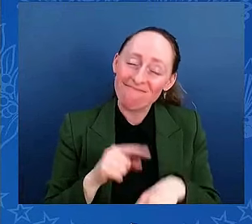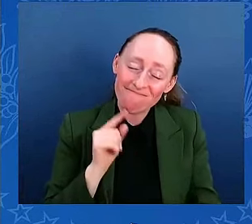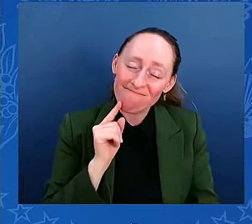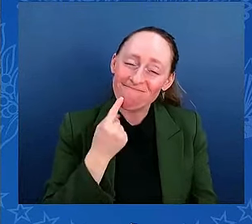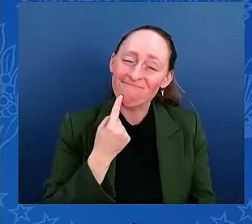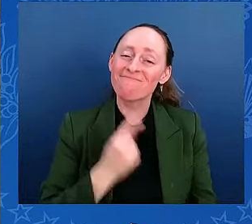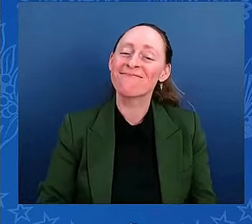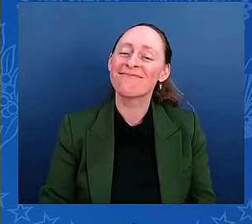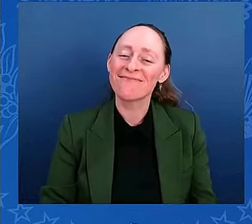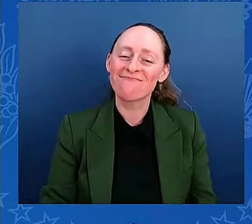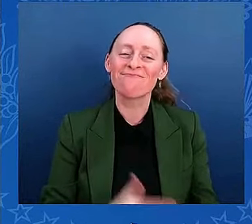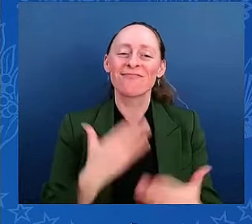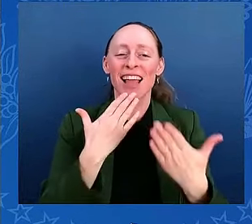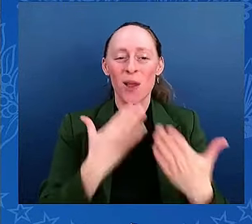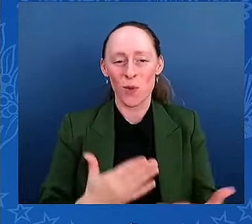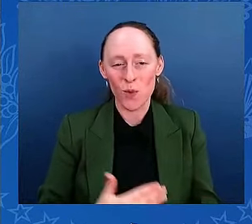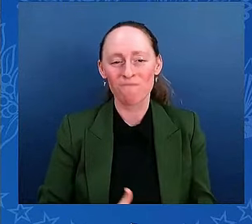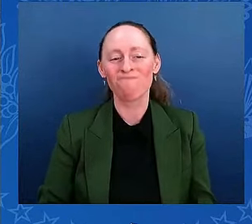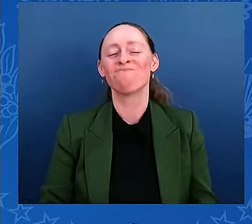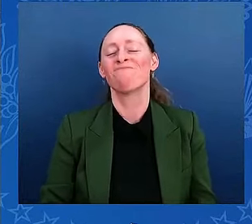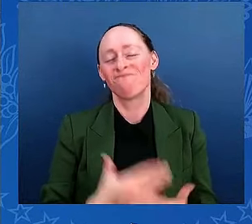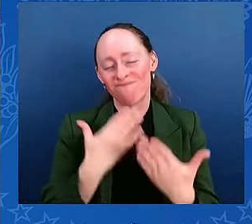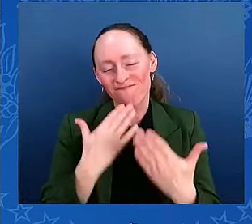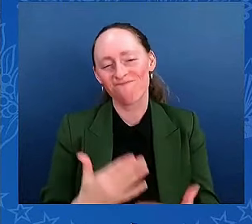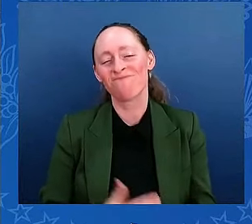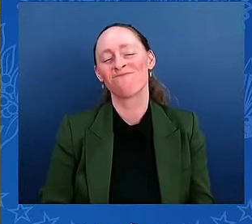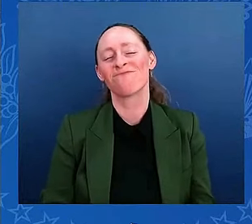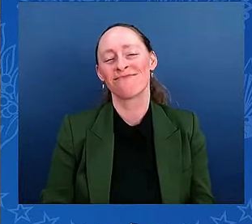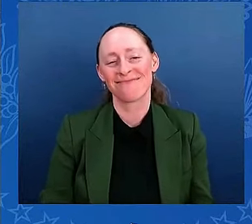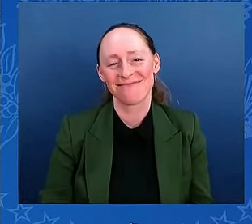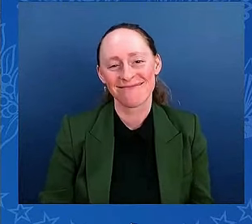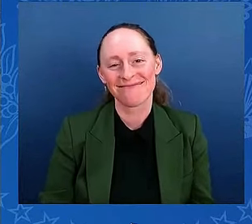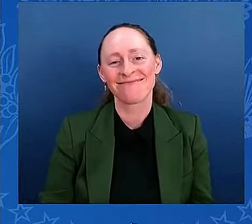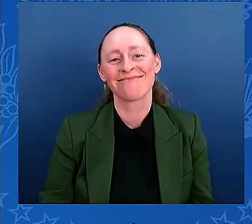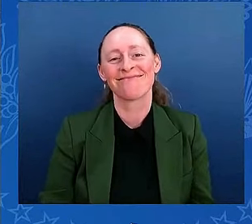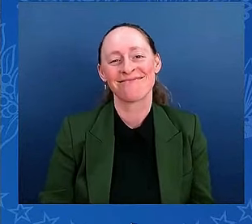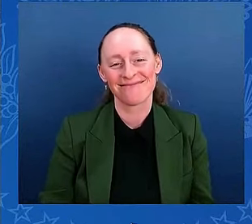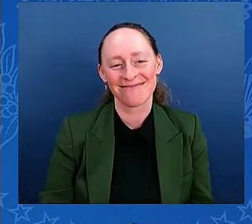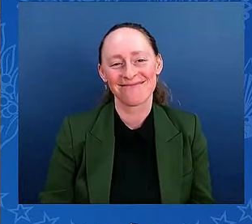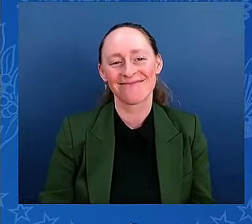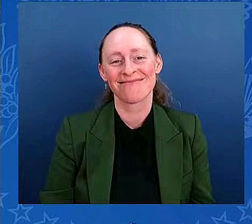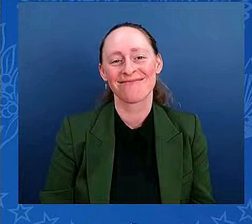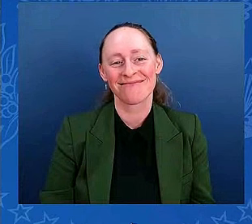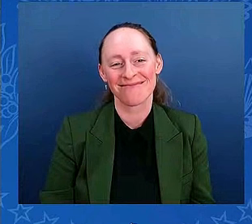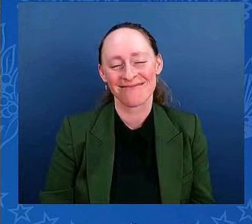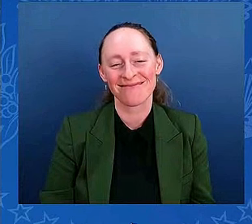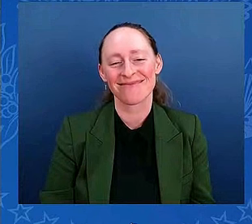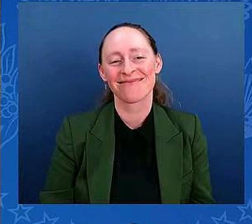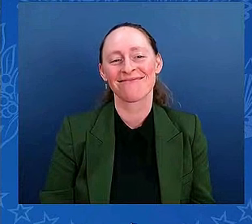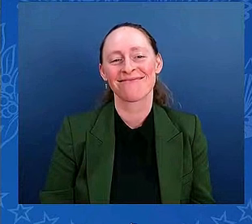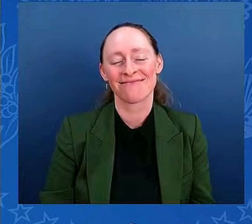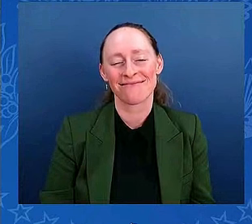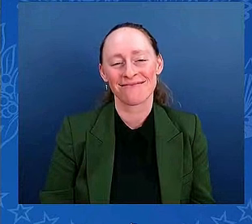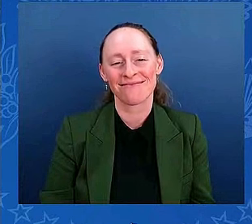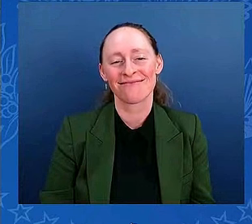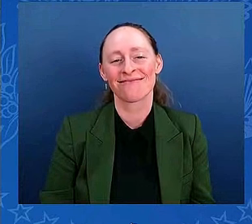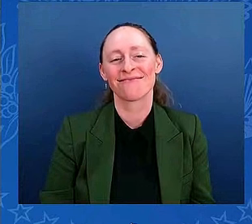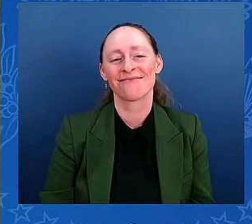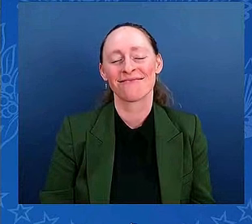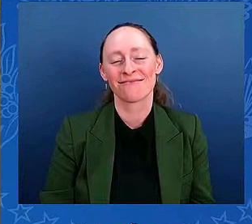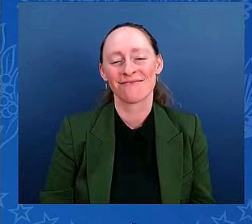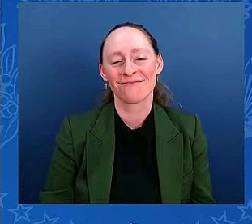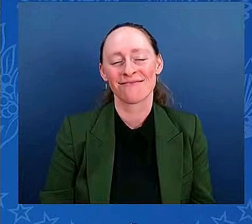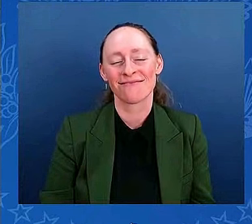thank you, thank you. And I want to tell you, you know what made me probably one of the most famous guys in my family, the whole